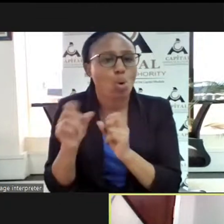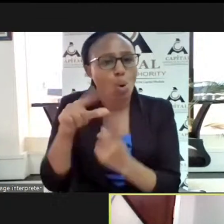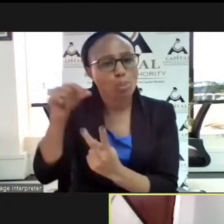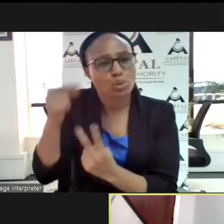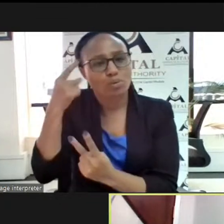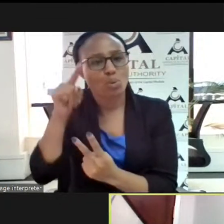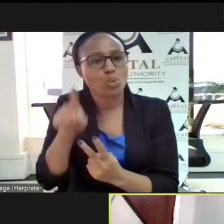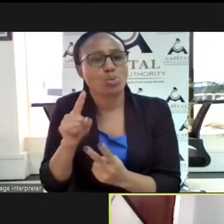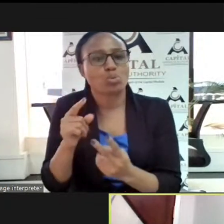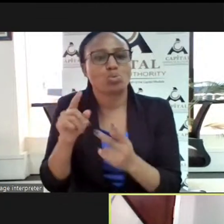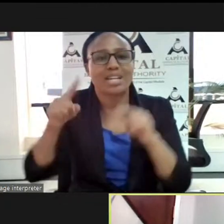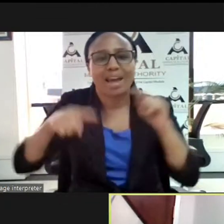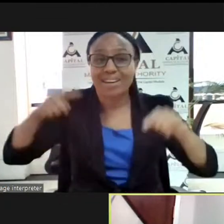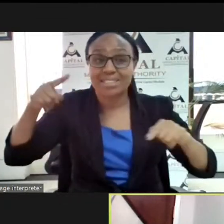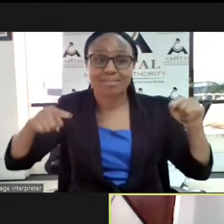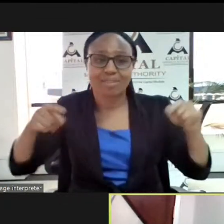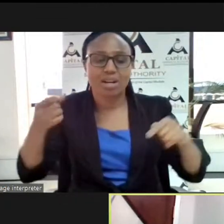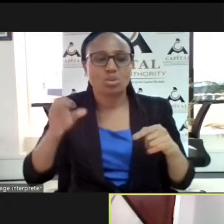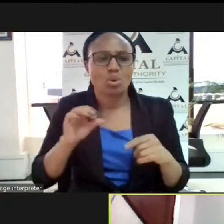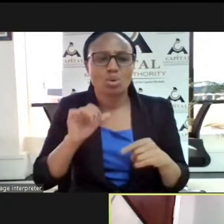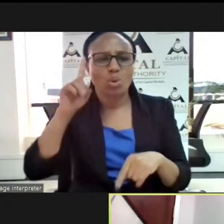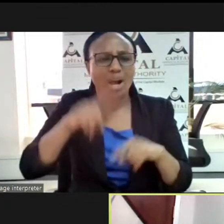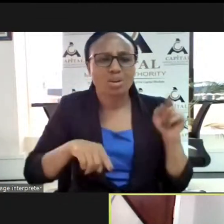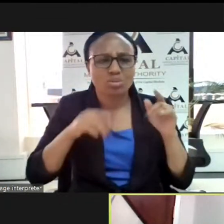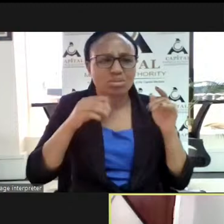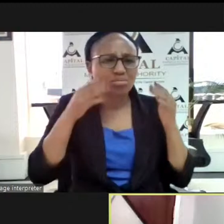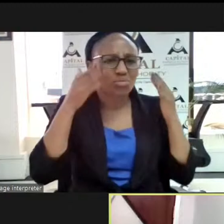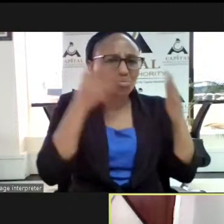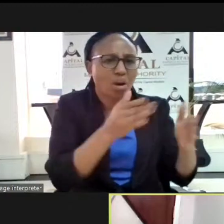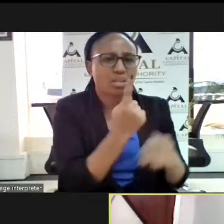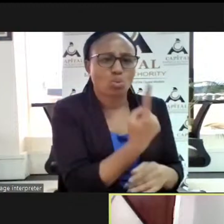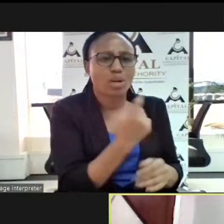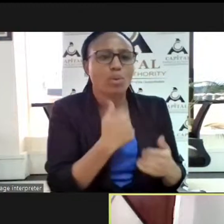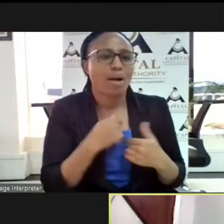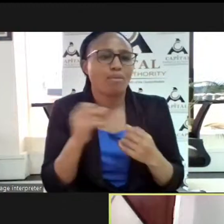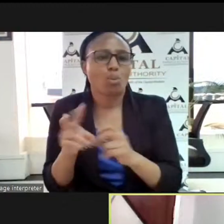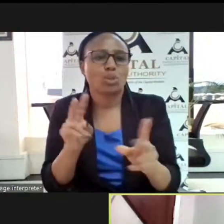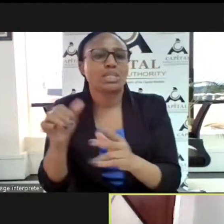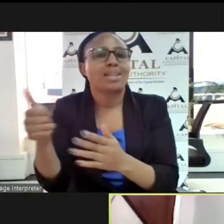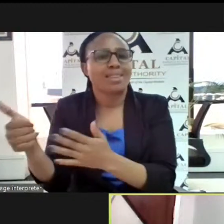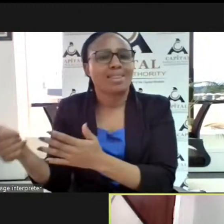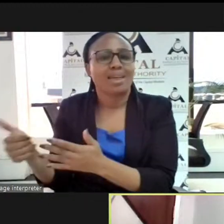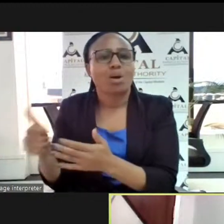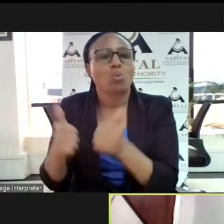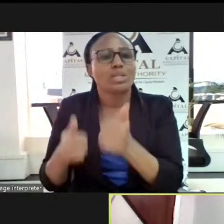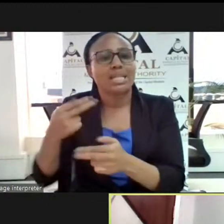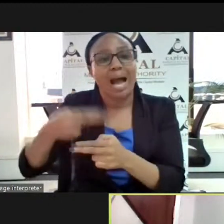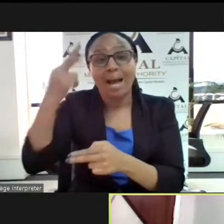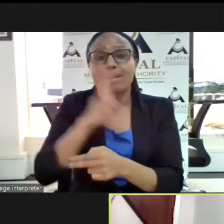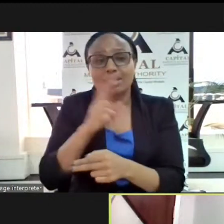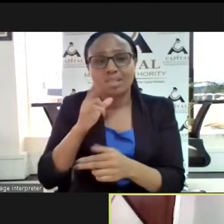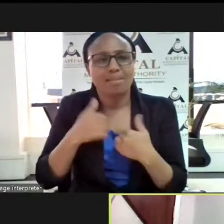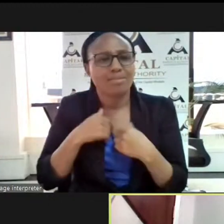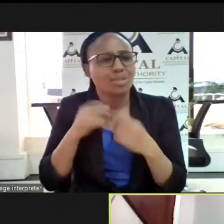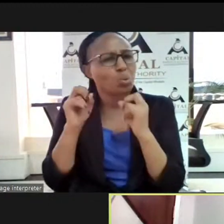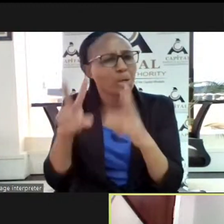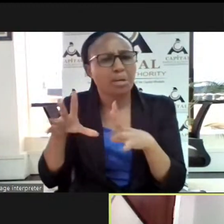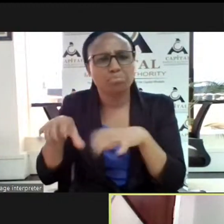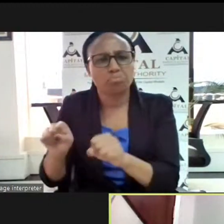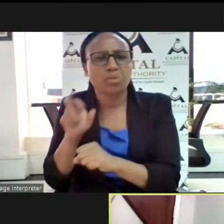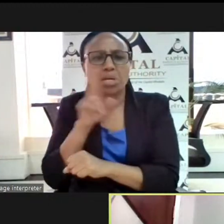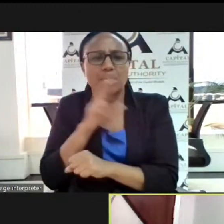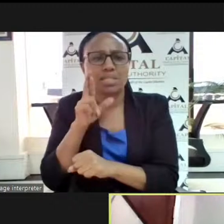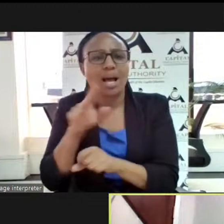diversify. But you can't also just invest in those. I know there's other opportunities that are available that are a little higher risk, and it's okay to take on more risk as long